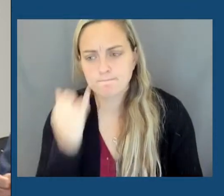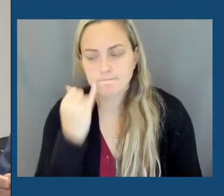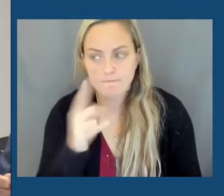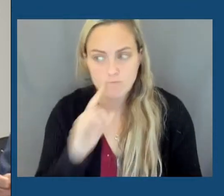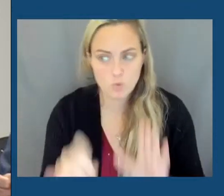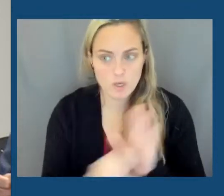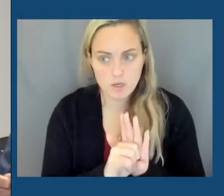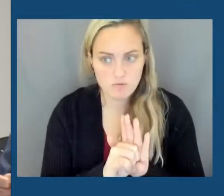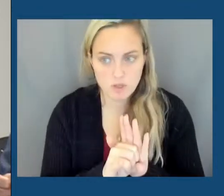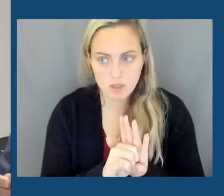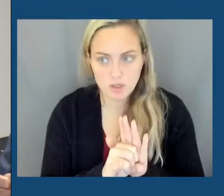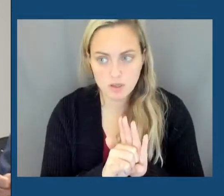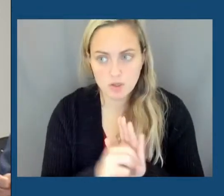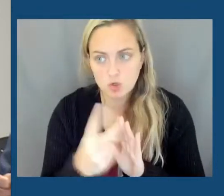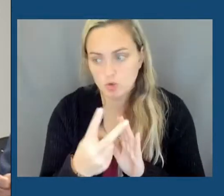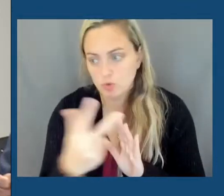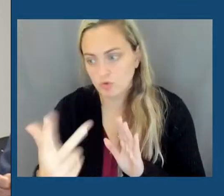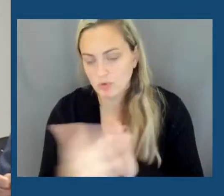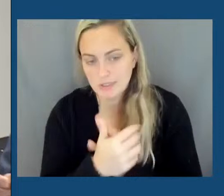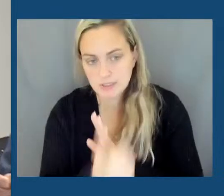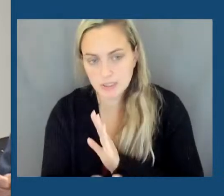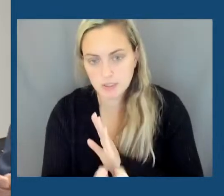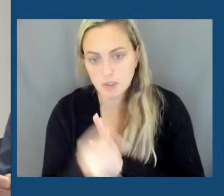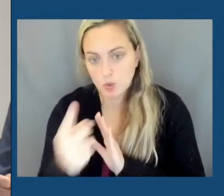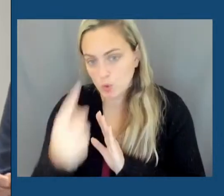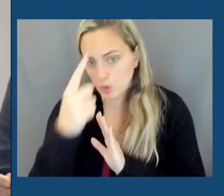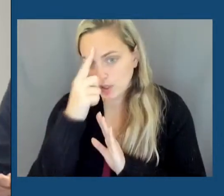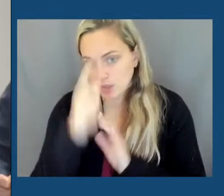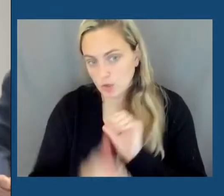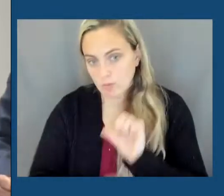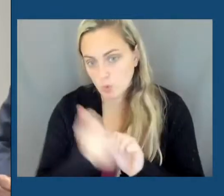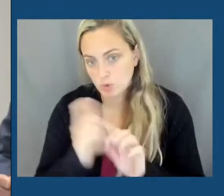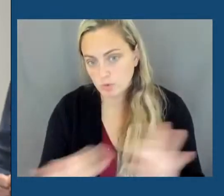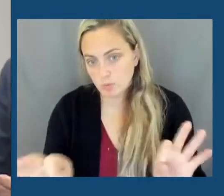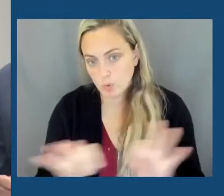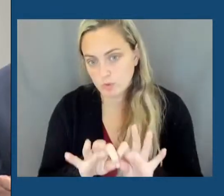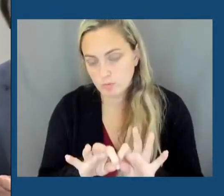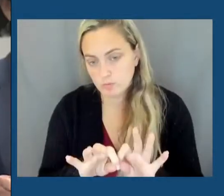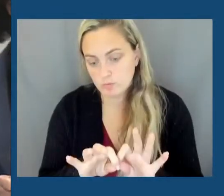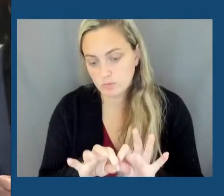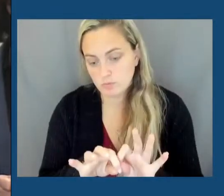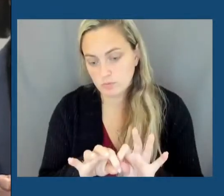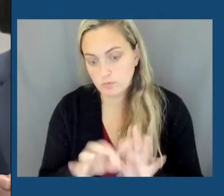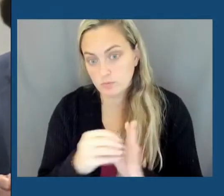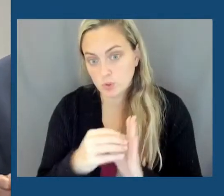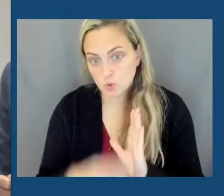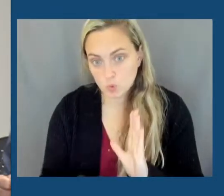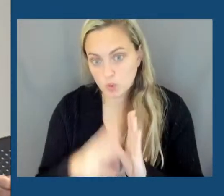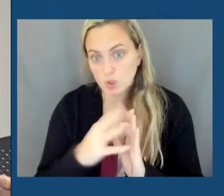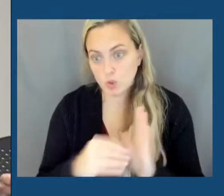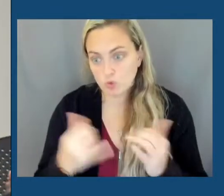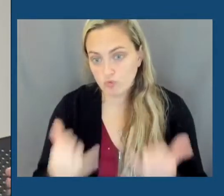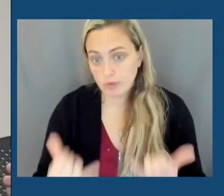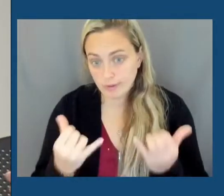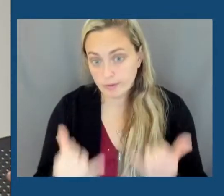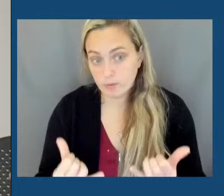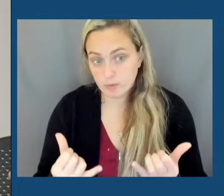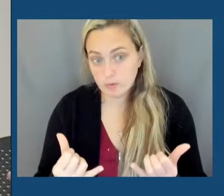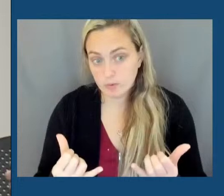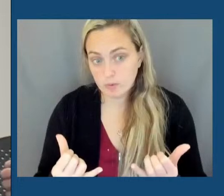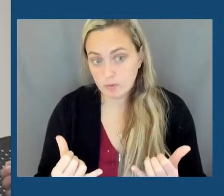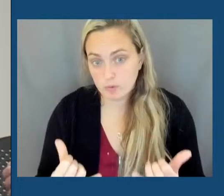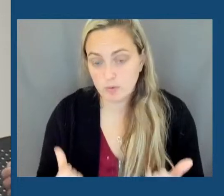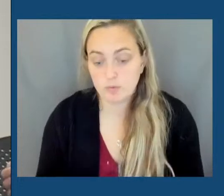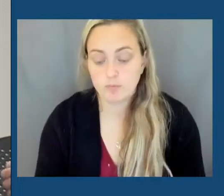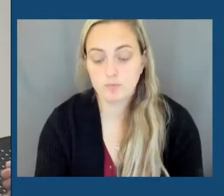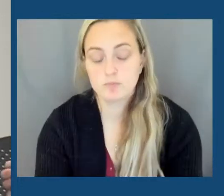identify, 2 or 3 skills that you think are the most important that students learn right now, that'll